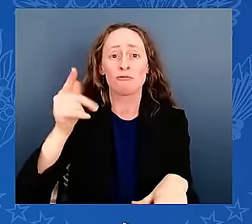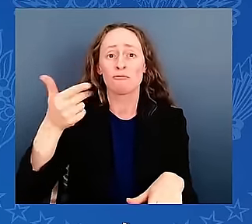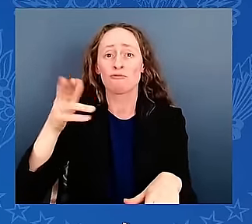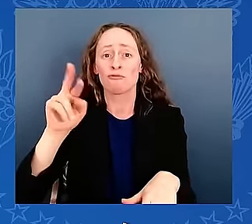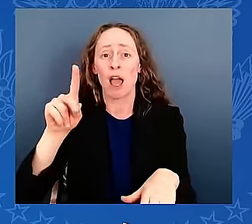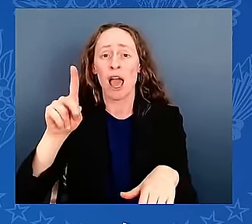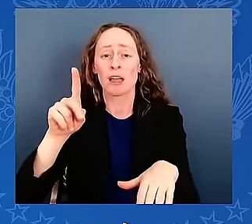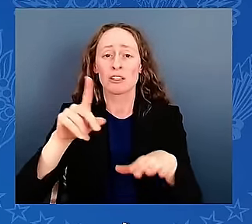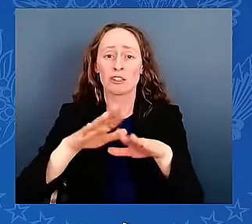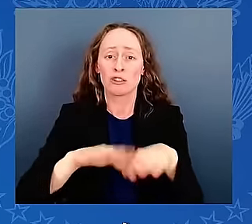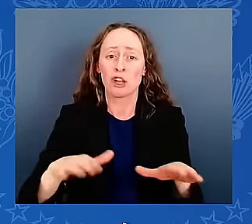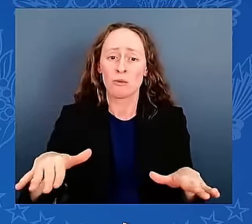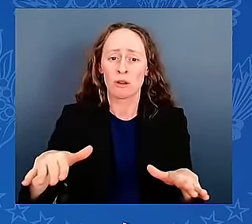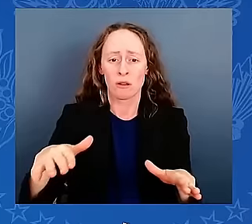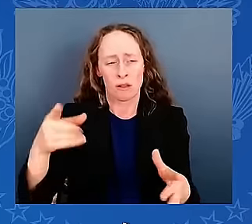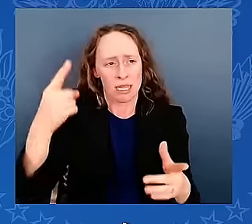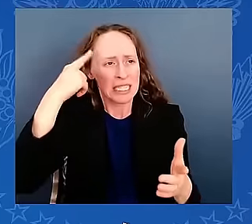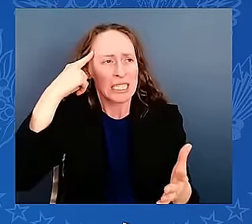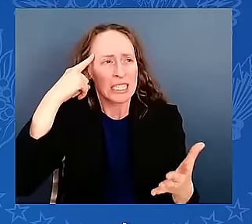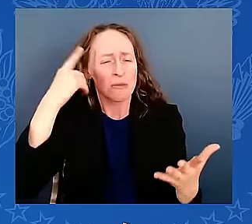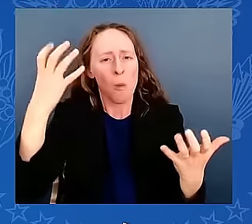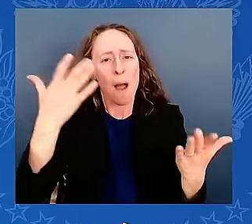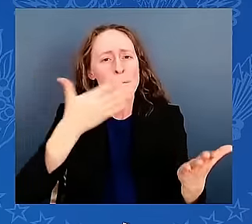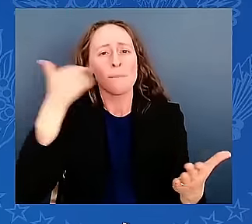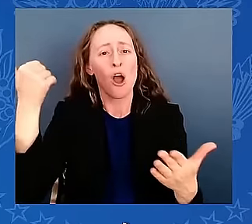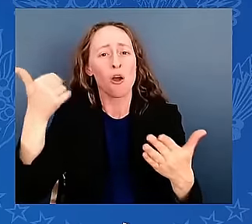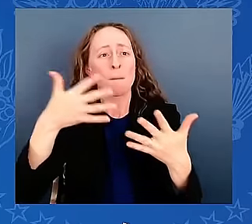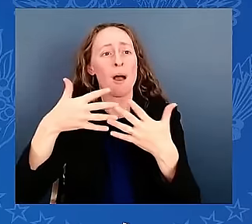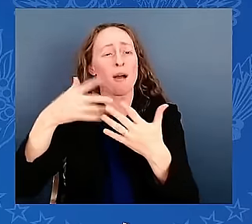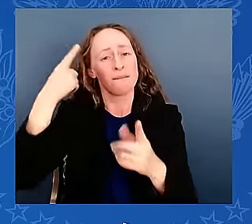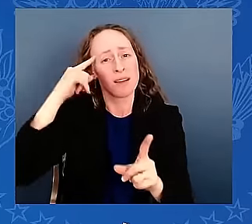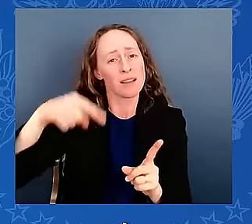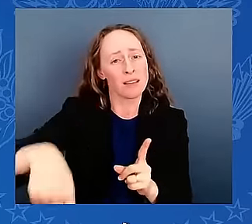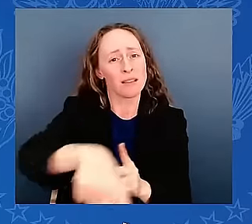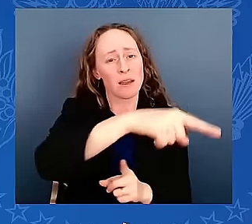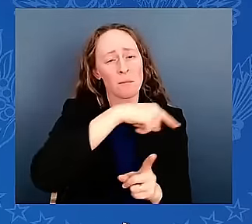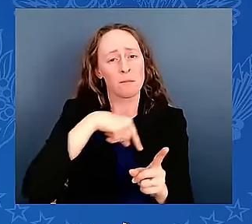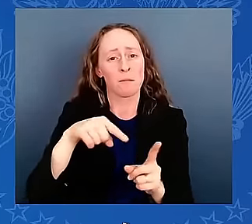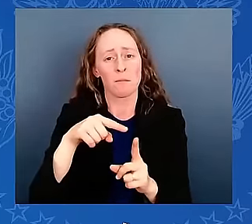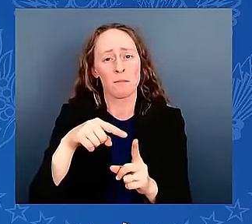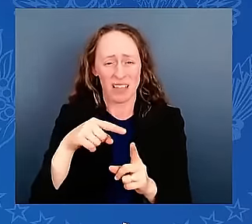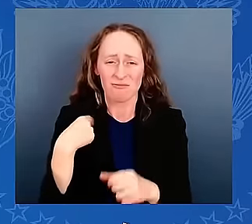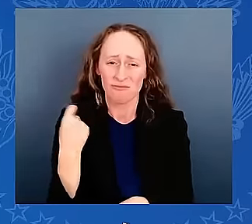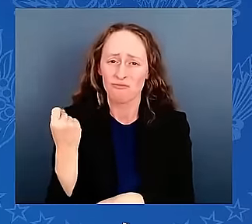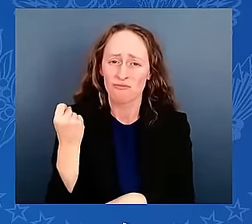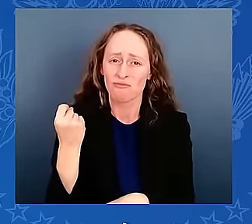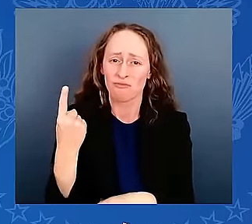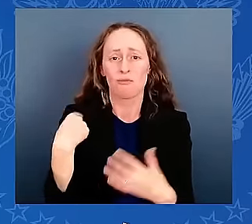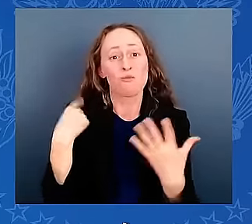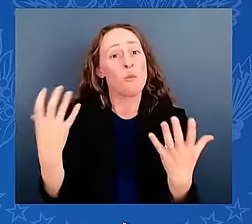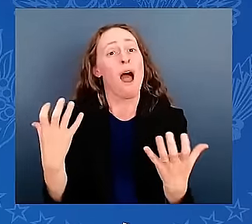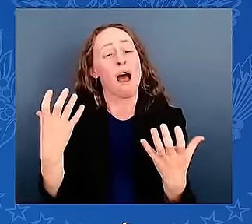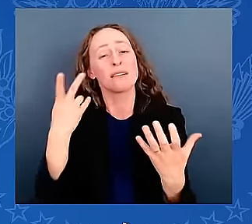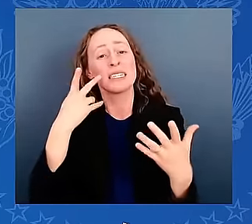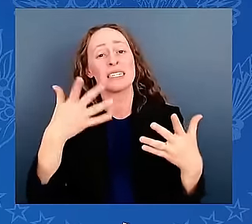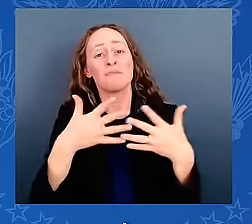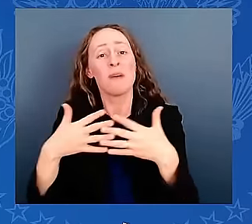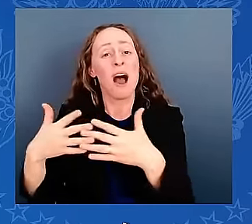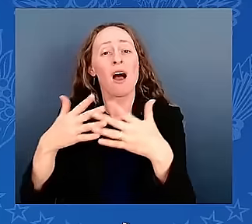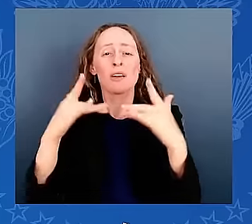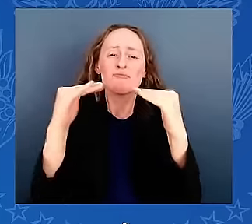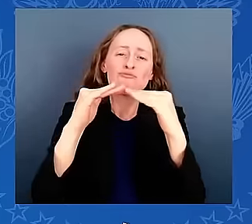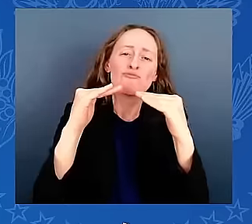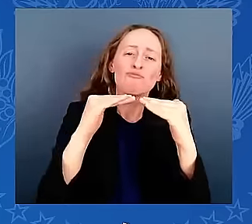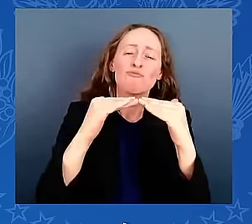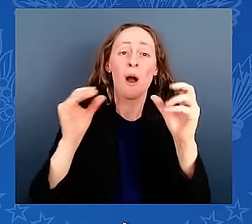answer is an America of hope, fairness, opportunity, possibilities.